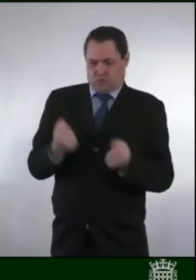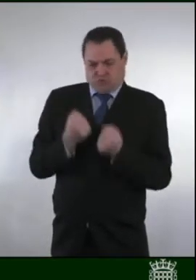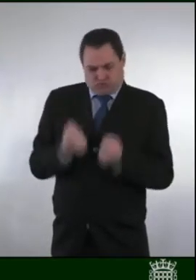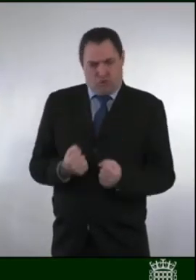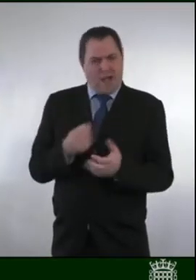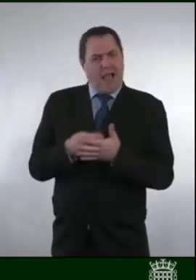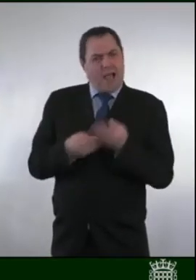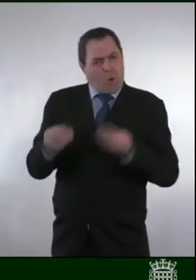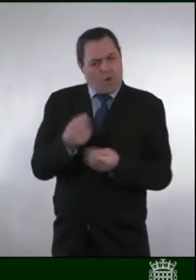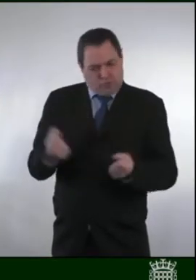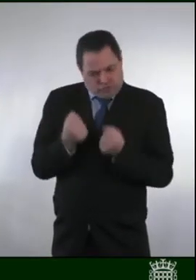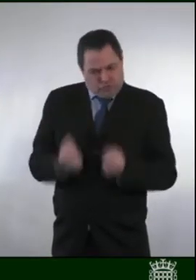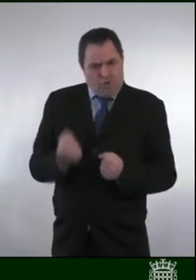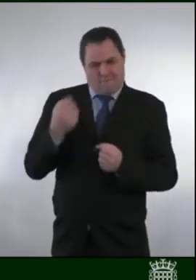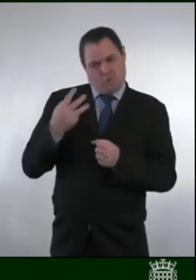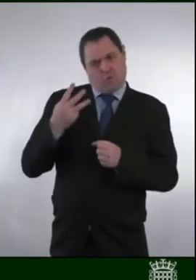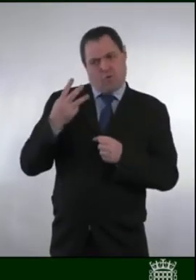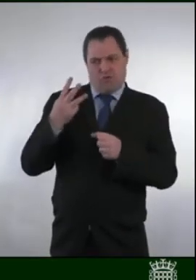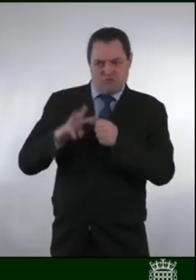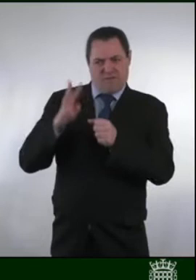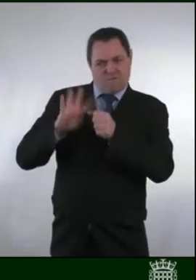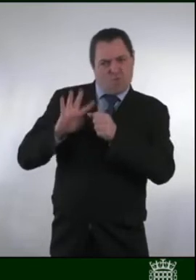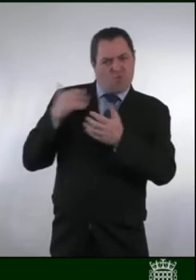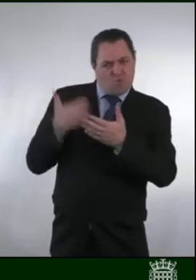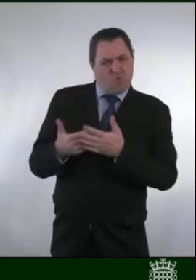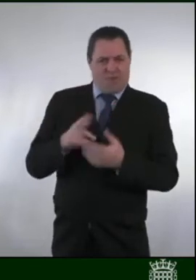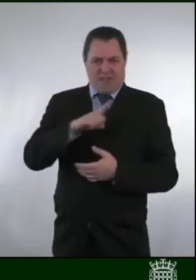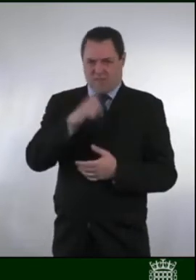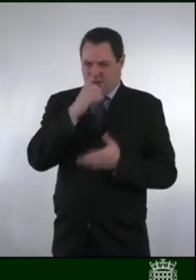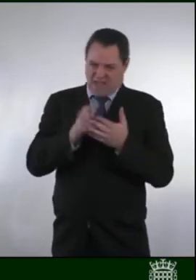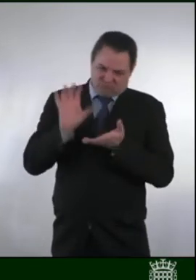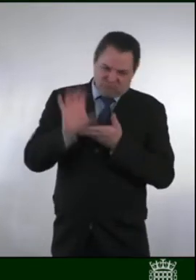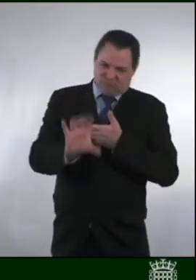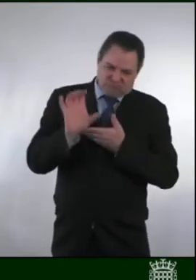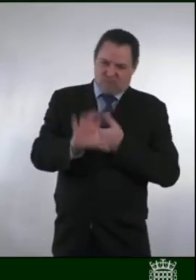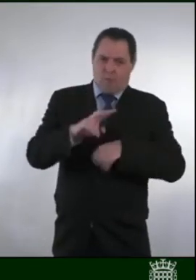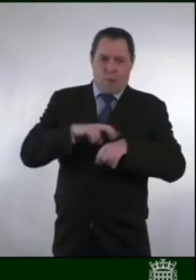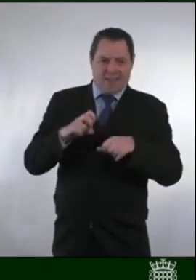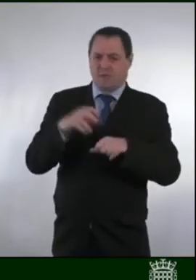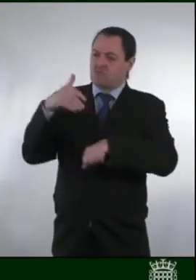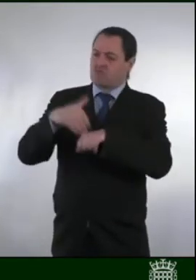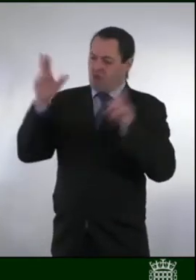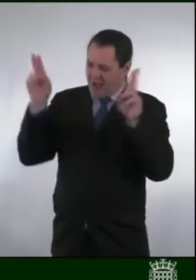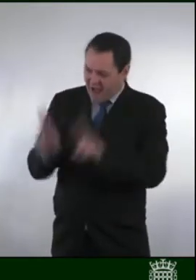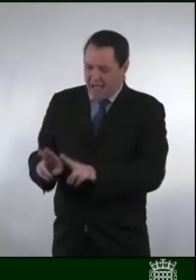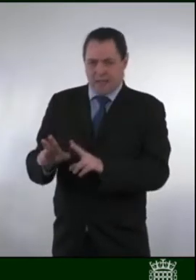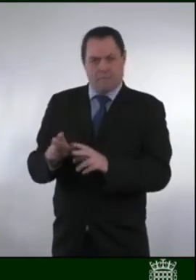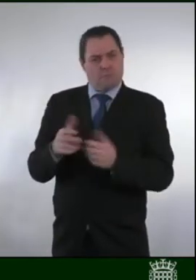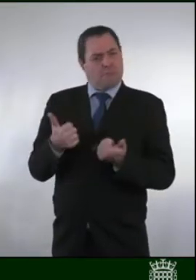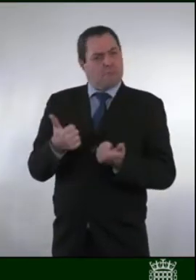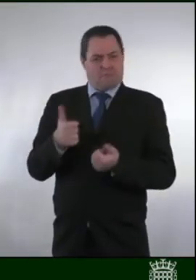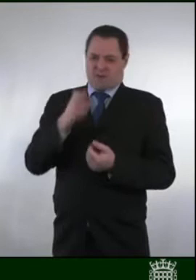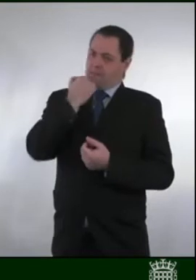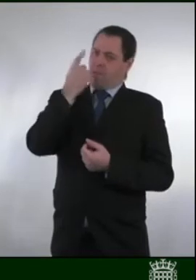we've had for the last few years, that we've been able to invest massively in policing and to drive crime down. And that is the